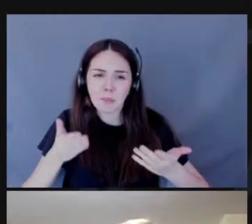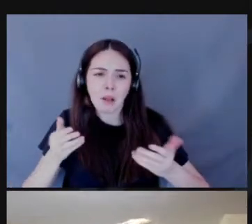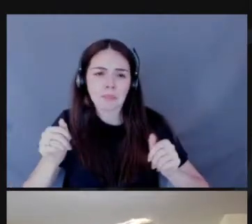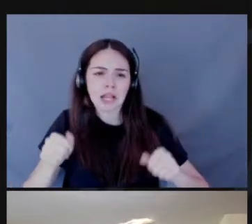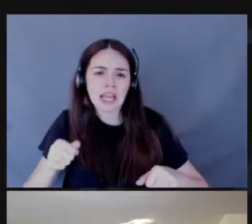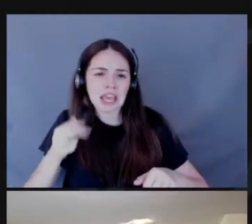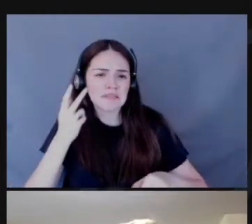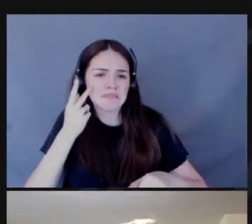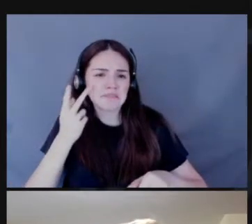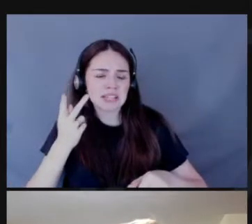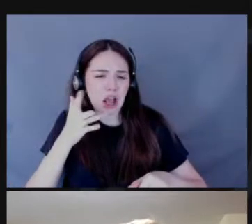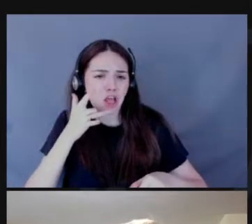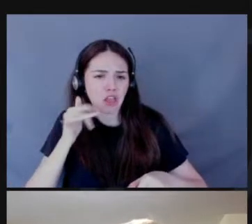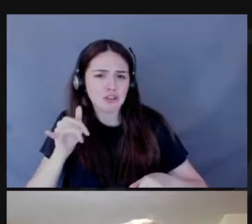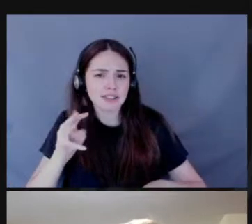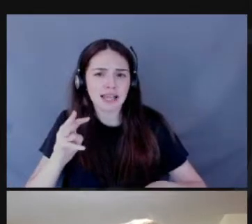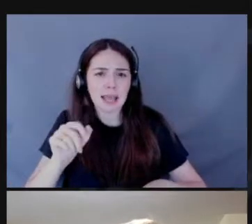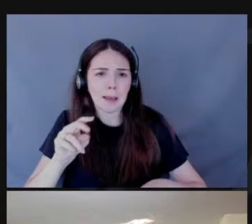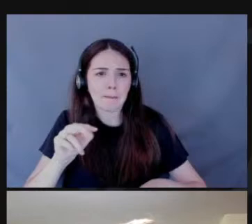that.